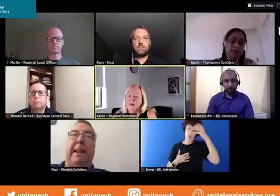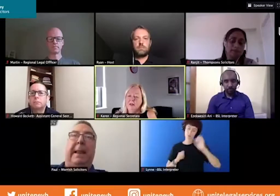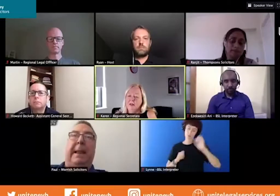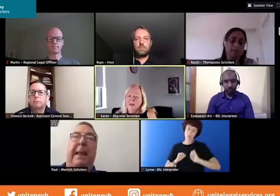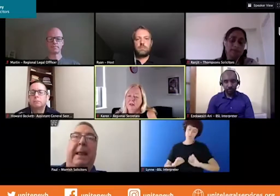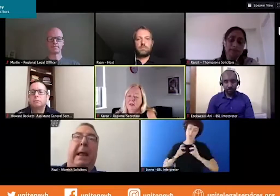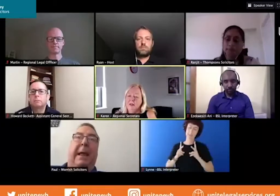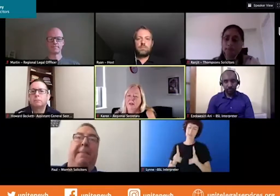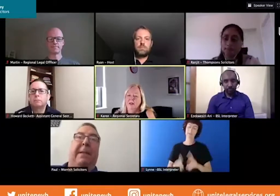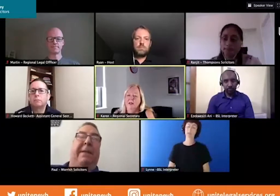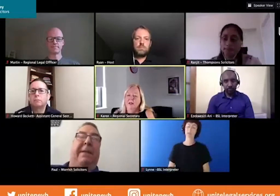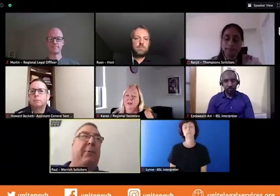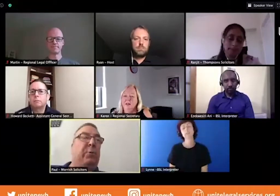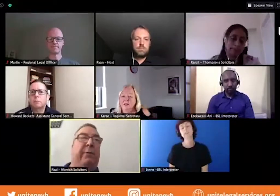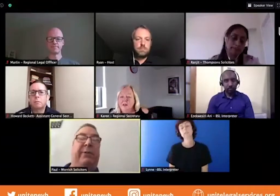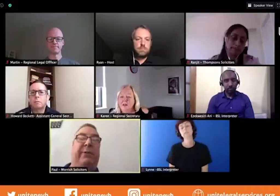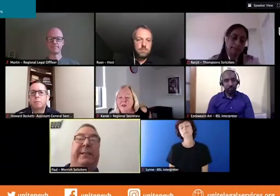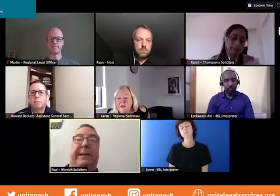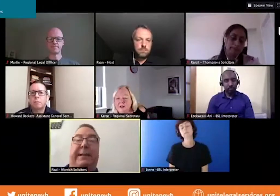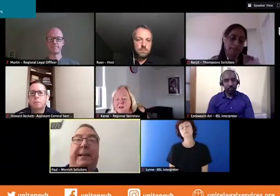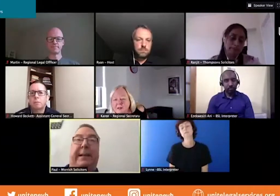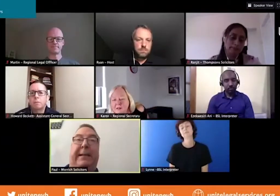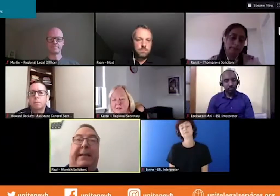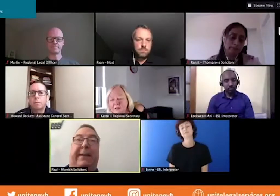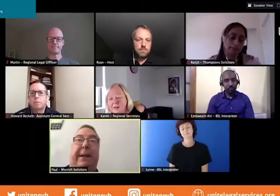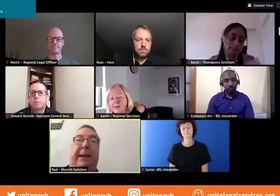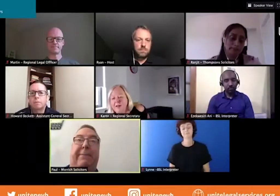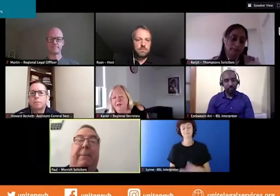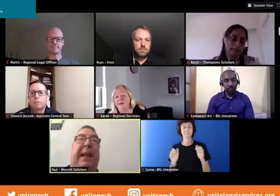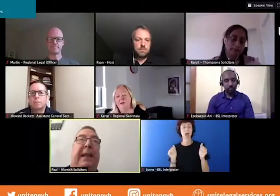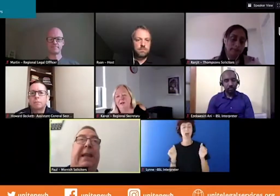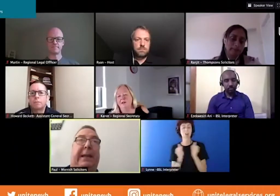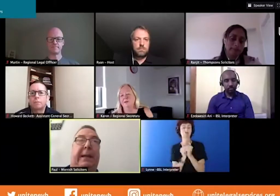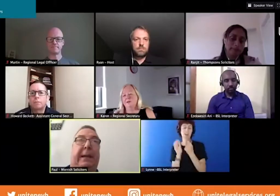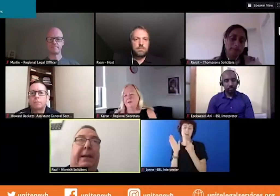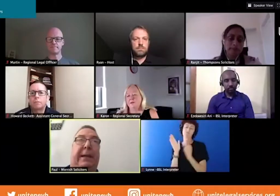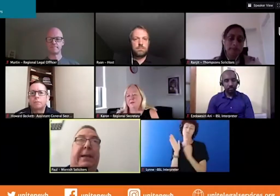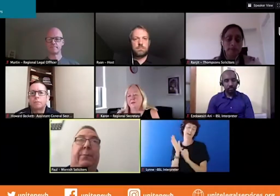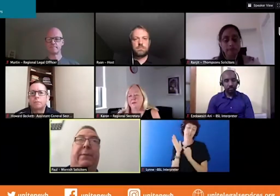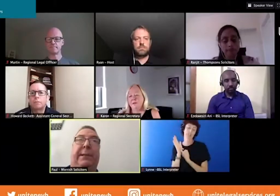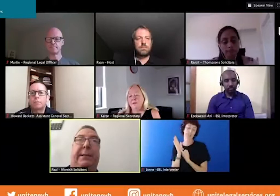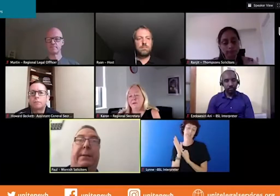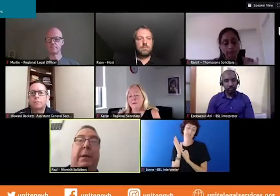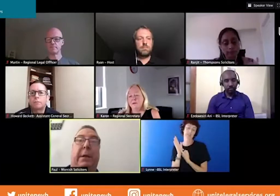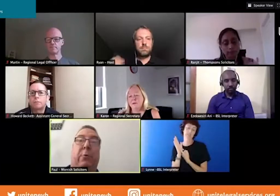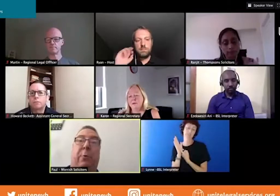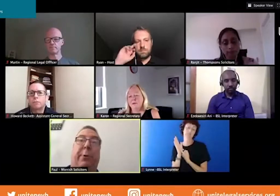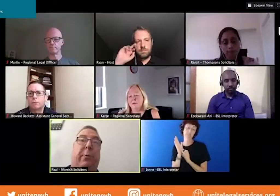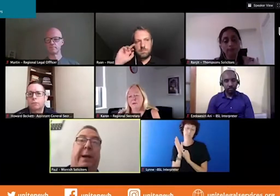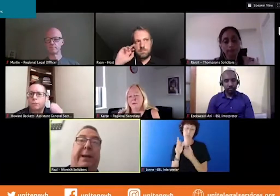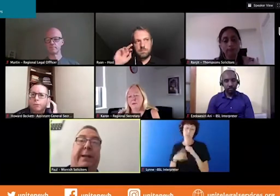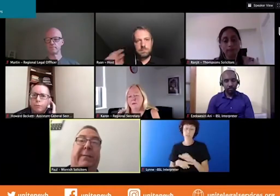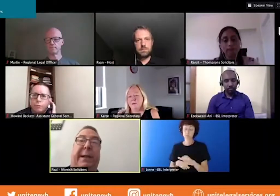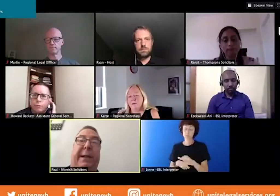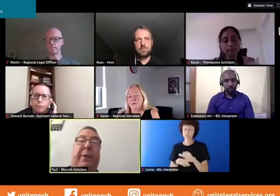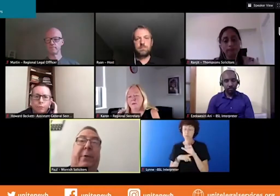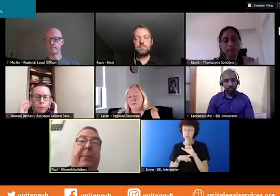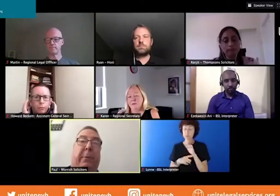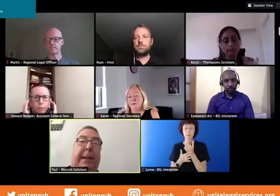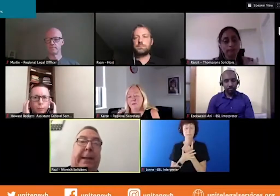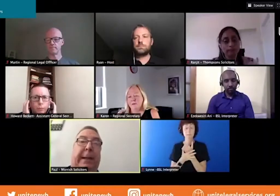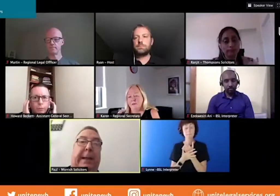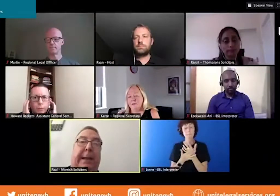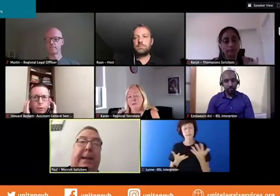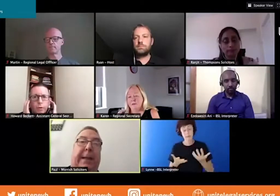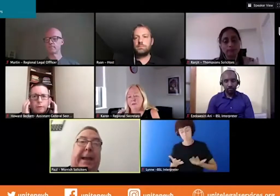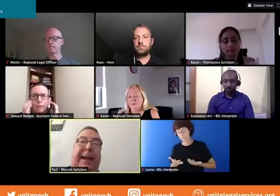Very much what Ranjit said, Karen. Plainly, it has prevented what would otherwise have been unavoidable